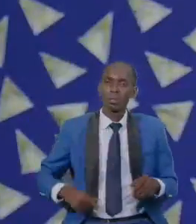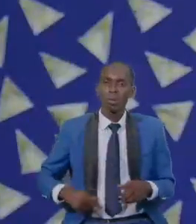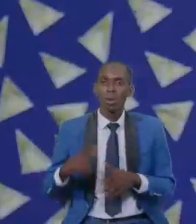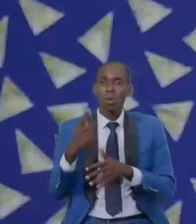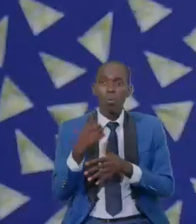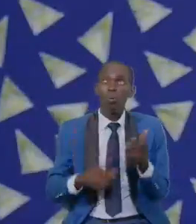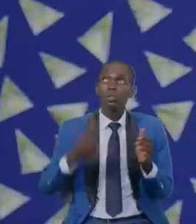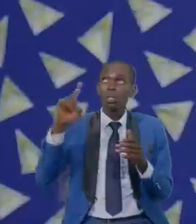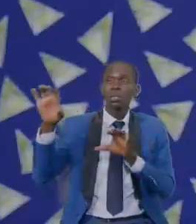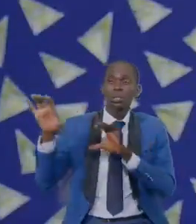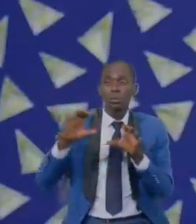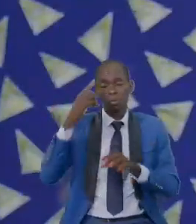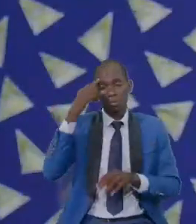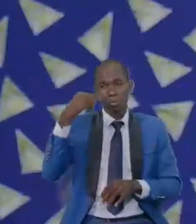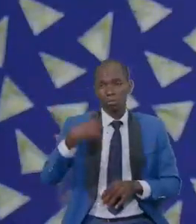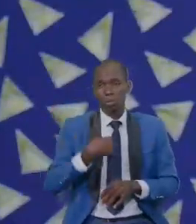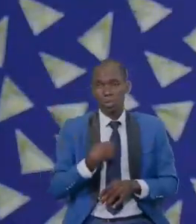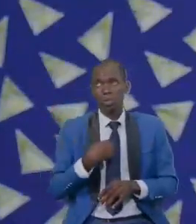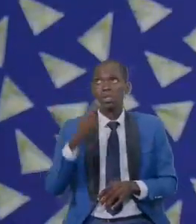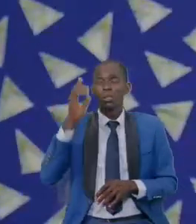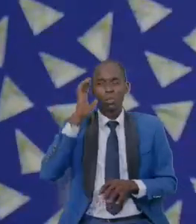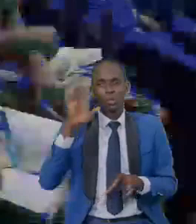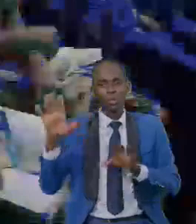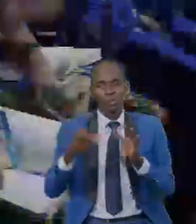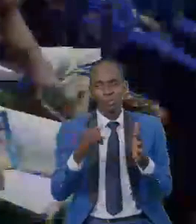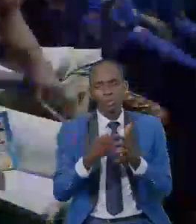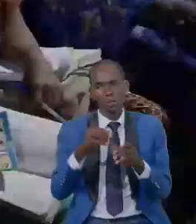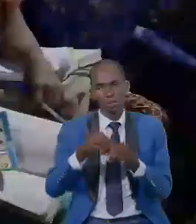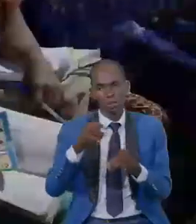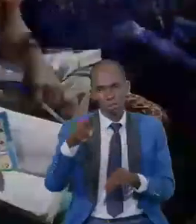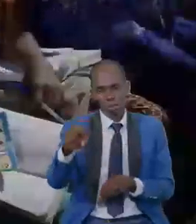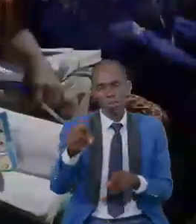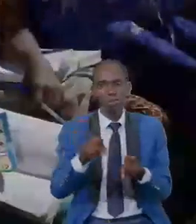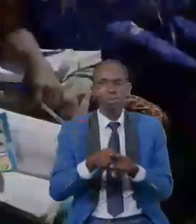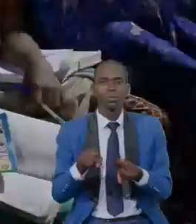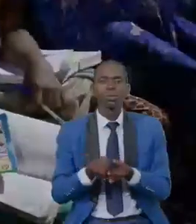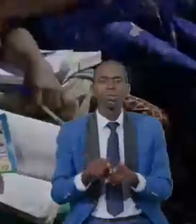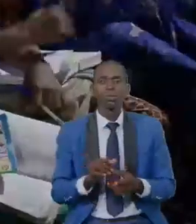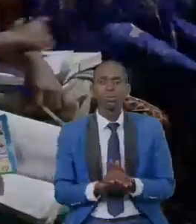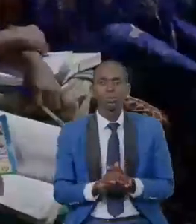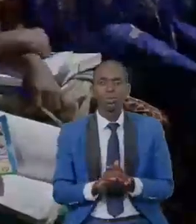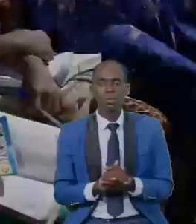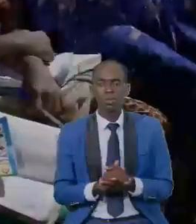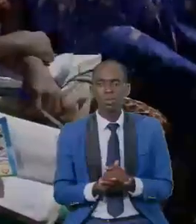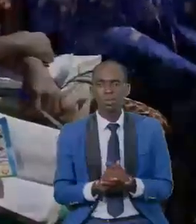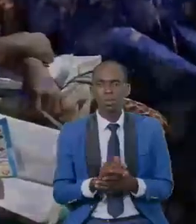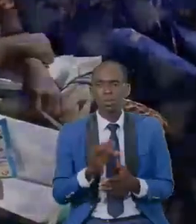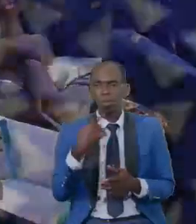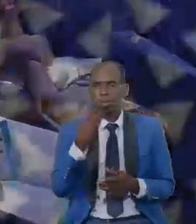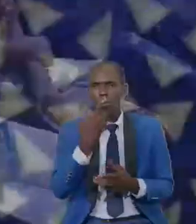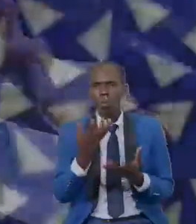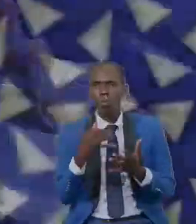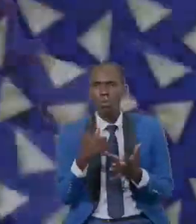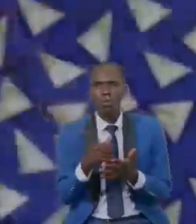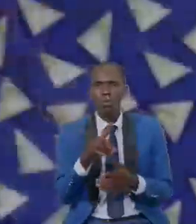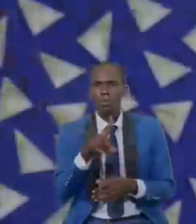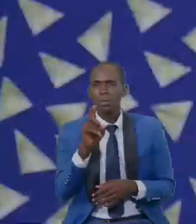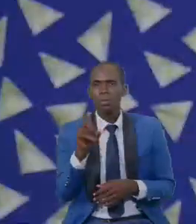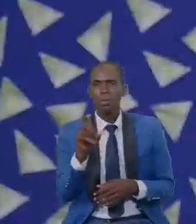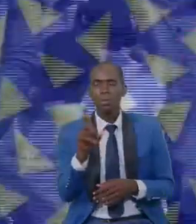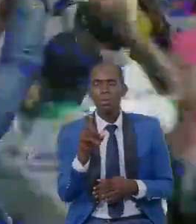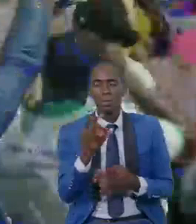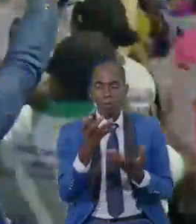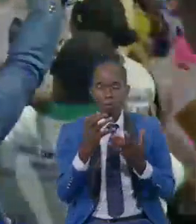me, he will make of you. Who am I talking to there?